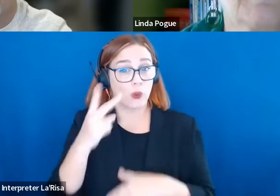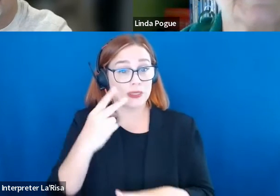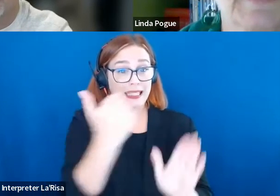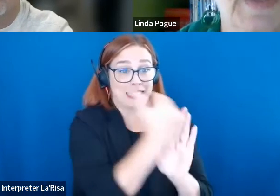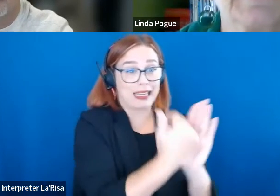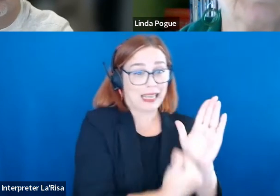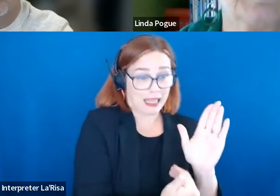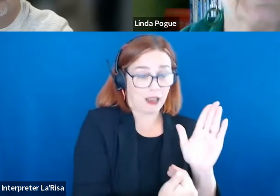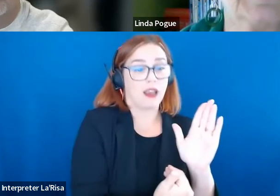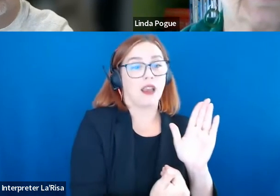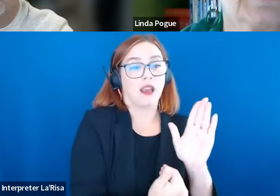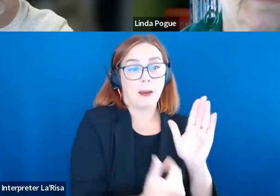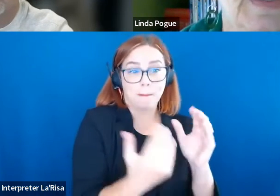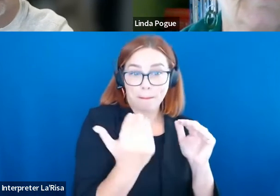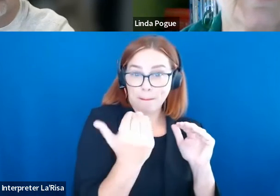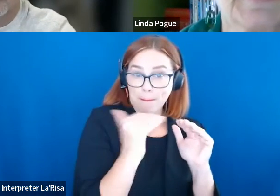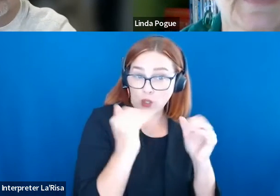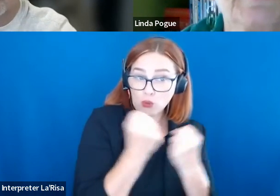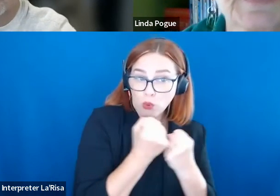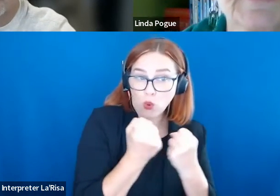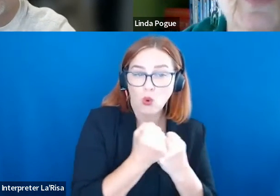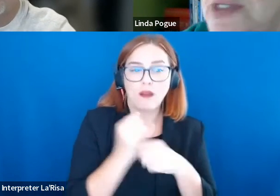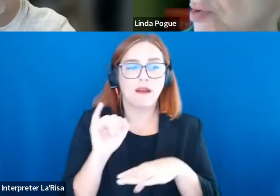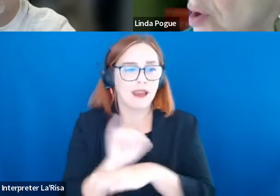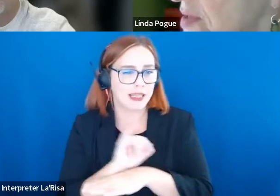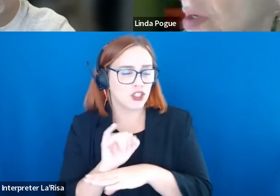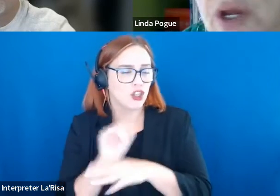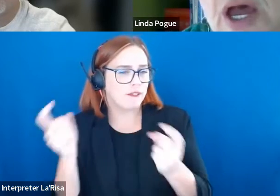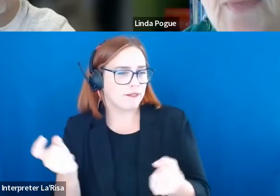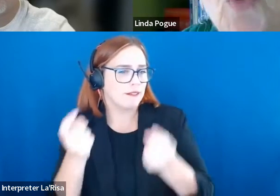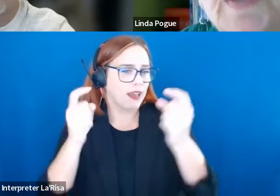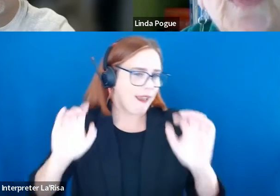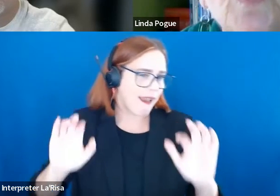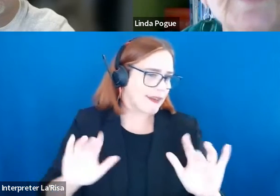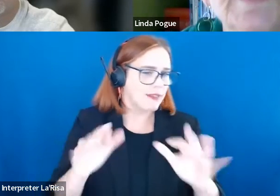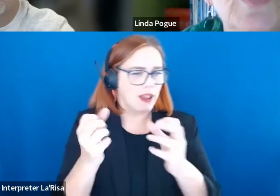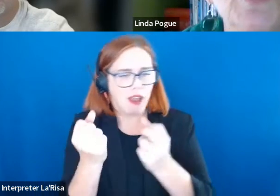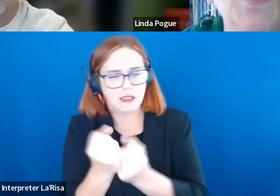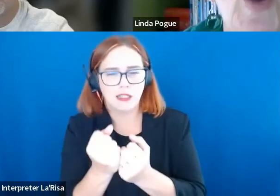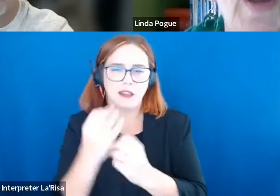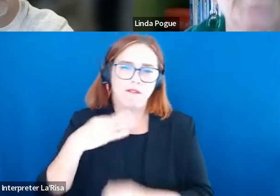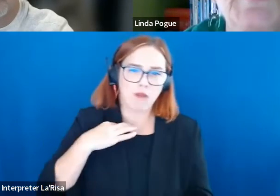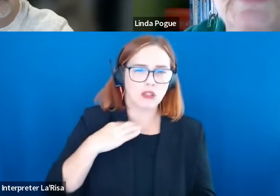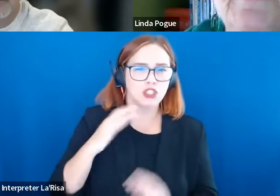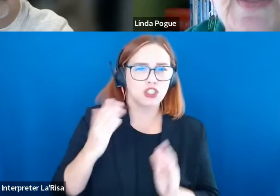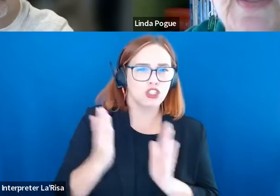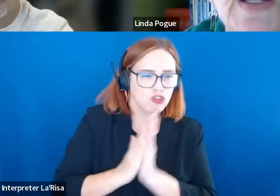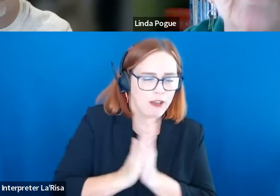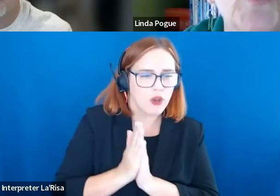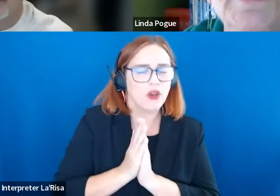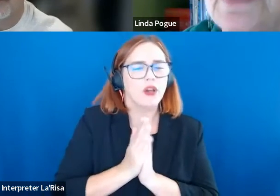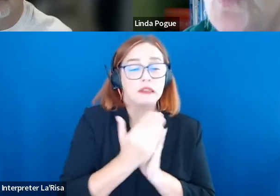experience, events, activities, advocacy activities, volunteer drivers. I'd also be interested in knowing, do you have a